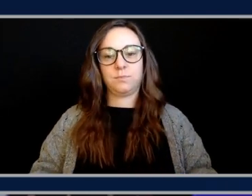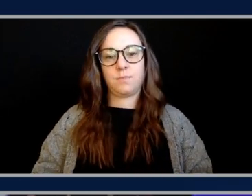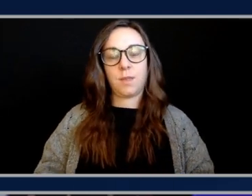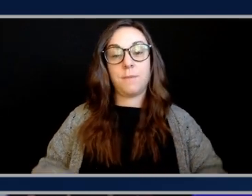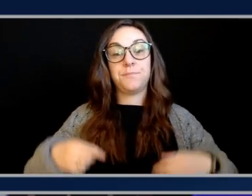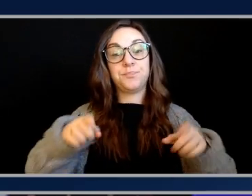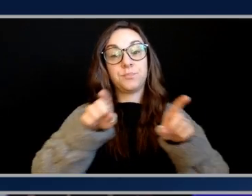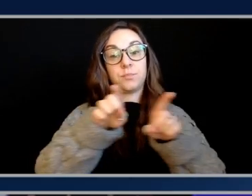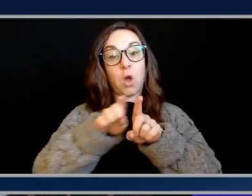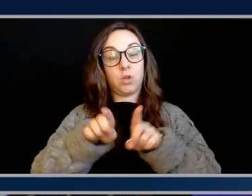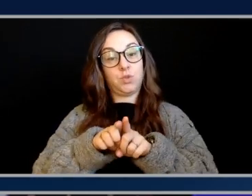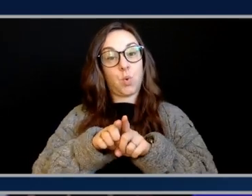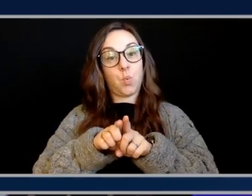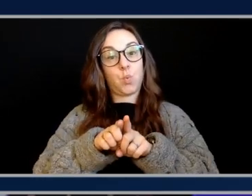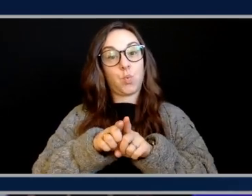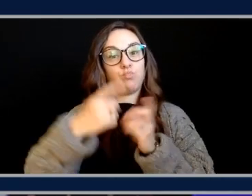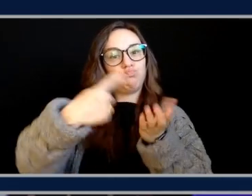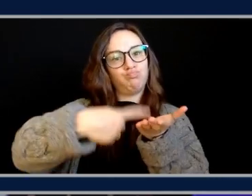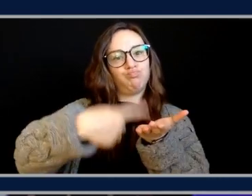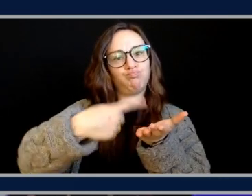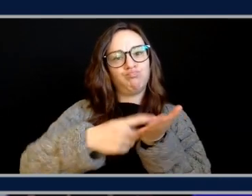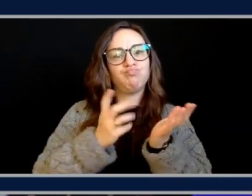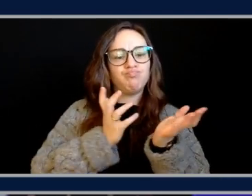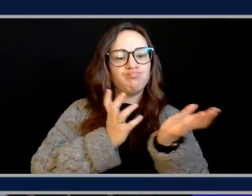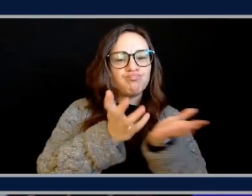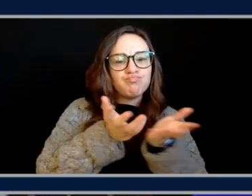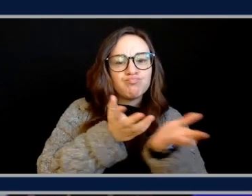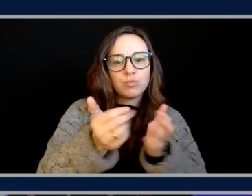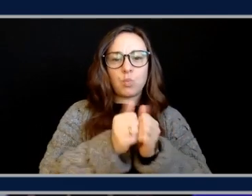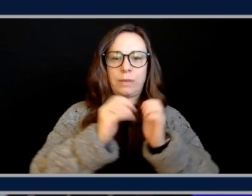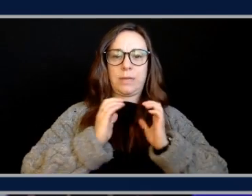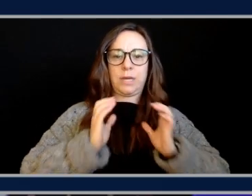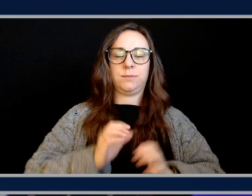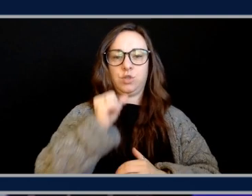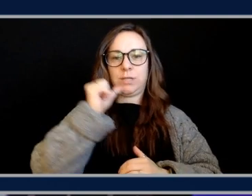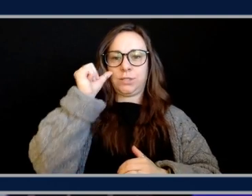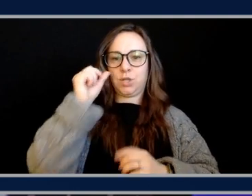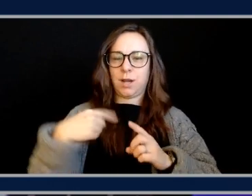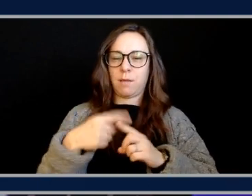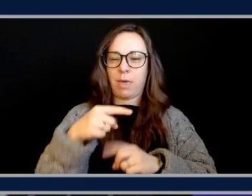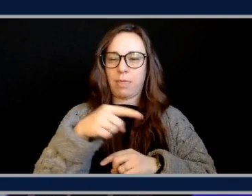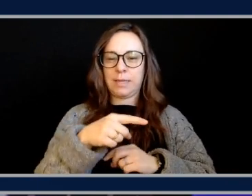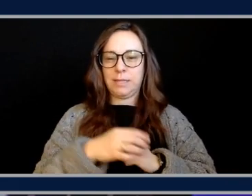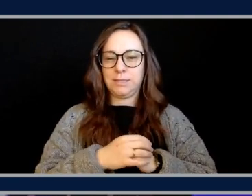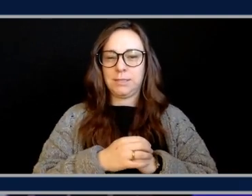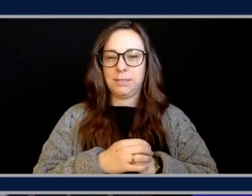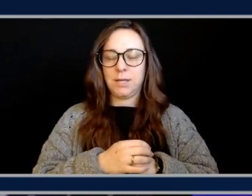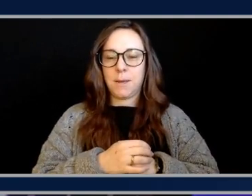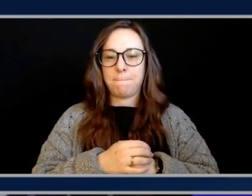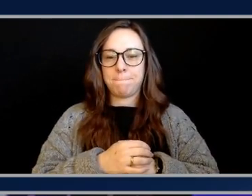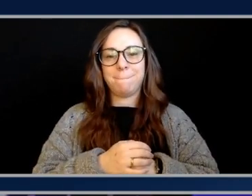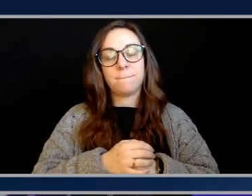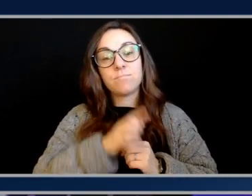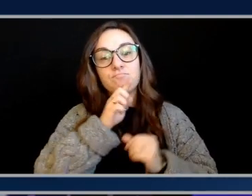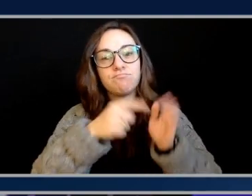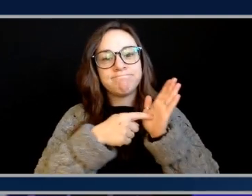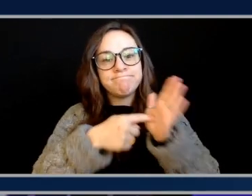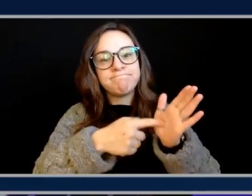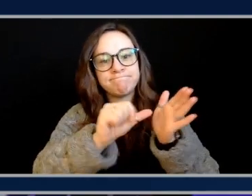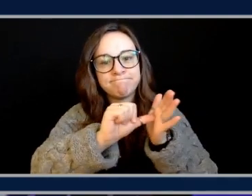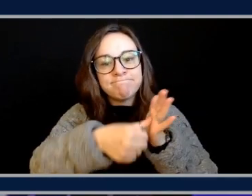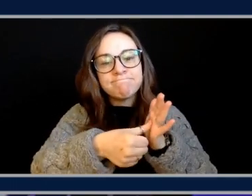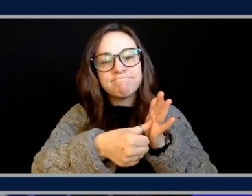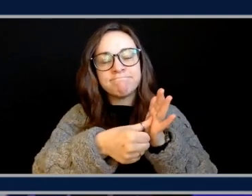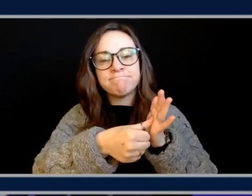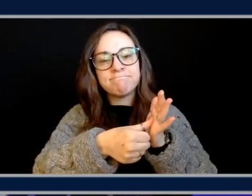we were talking to customers customers yesterday about this is also showcasing, the